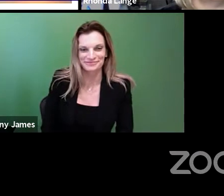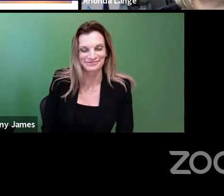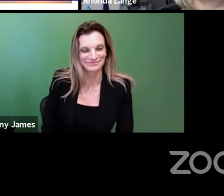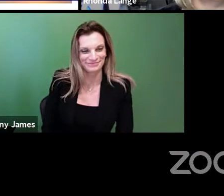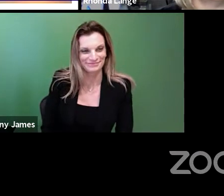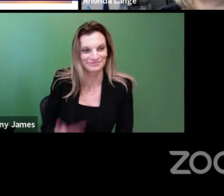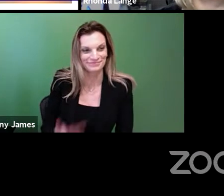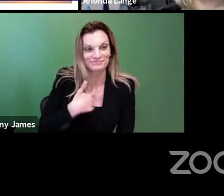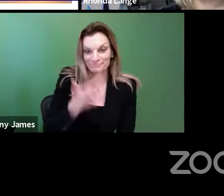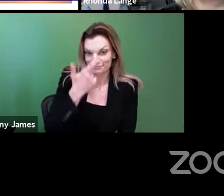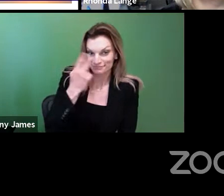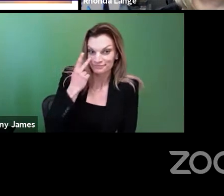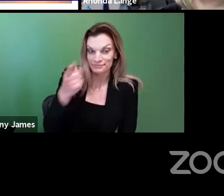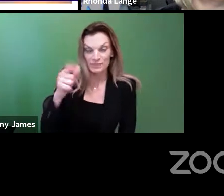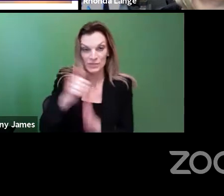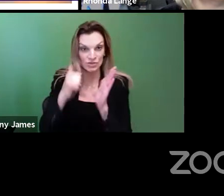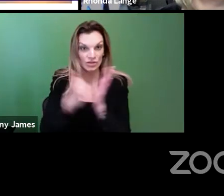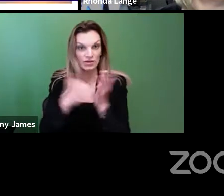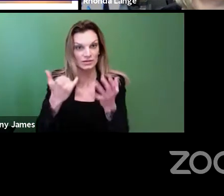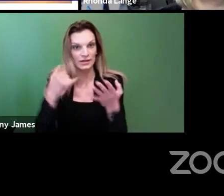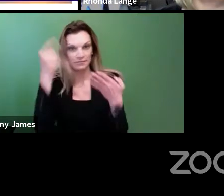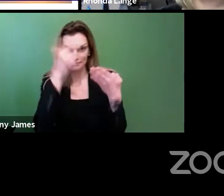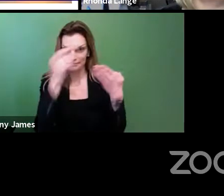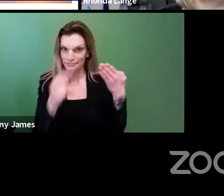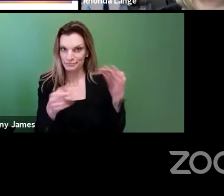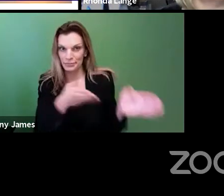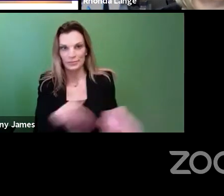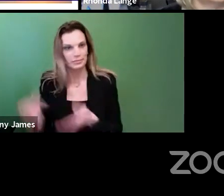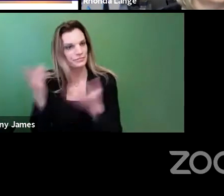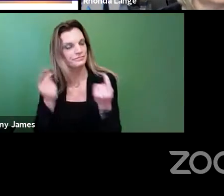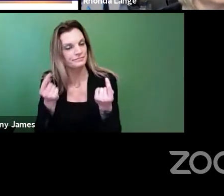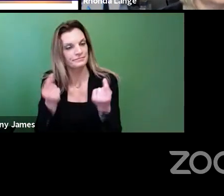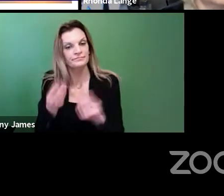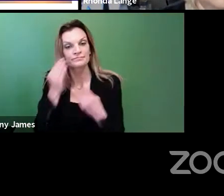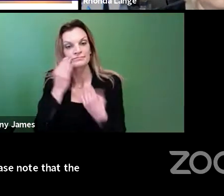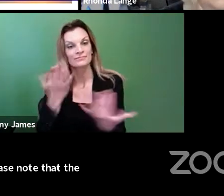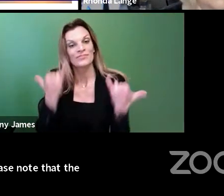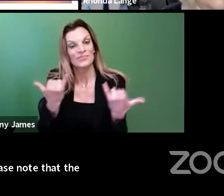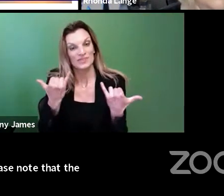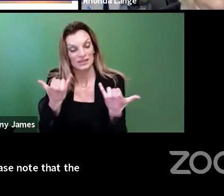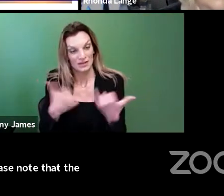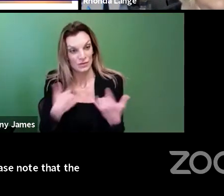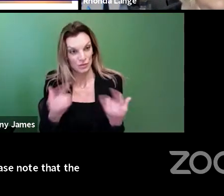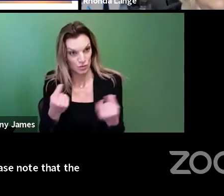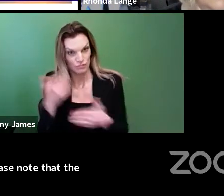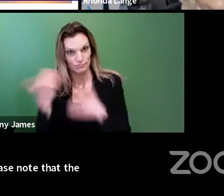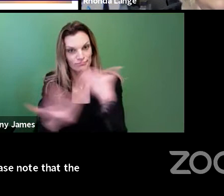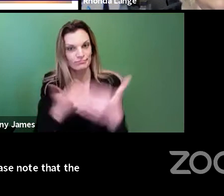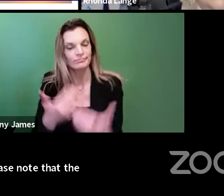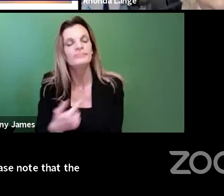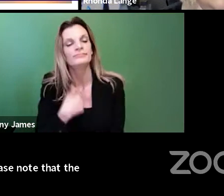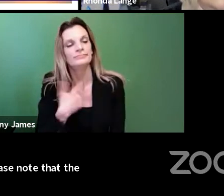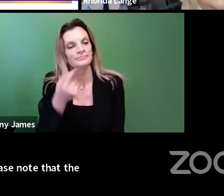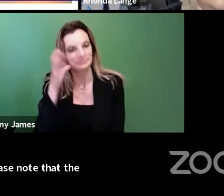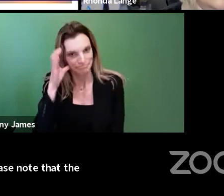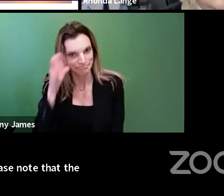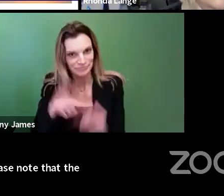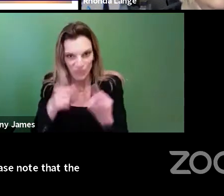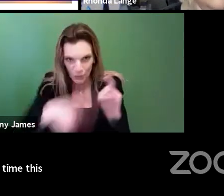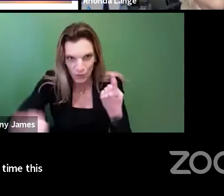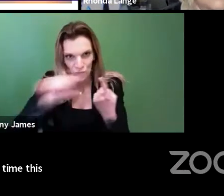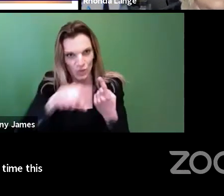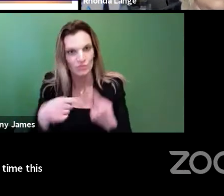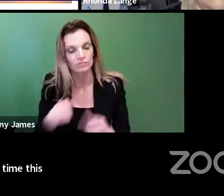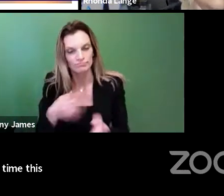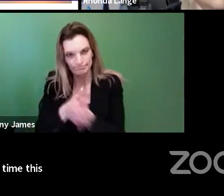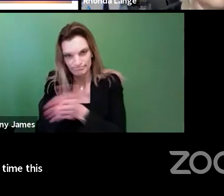In looking at the agenda, please note that the vast majority of our time this evening is spent listening to you. We are